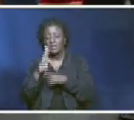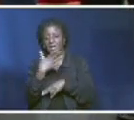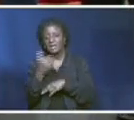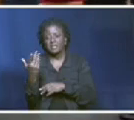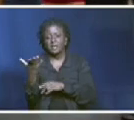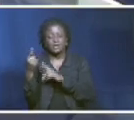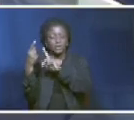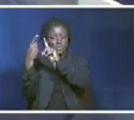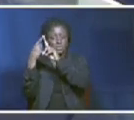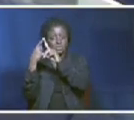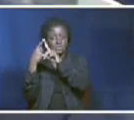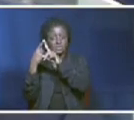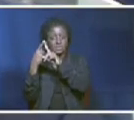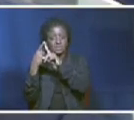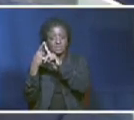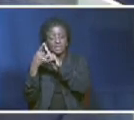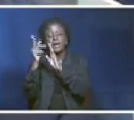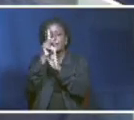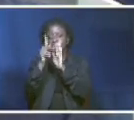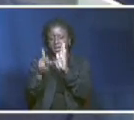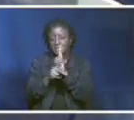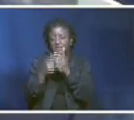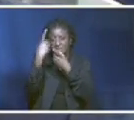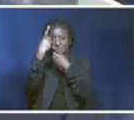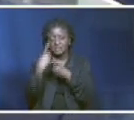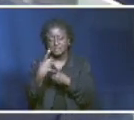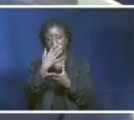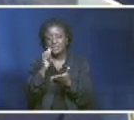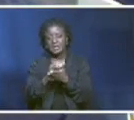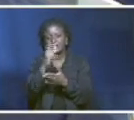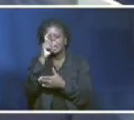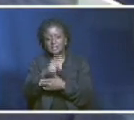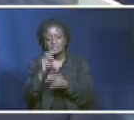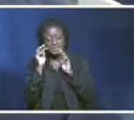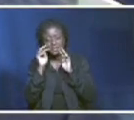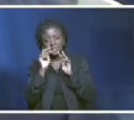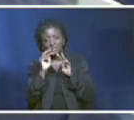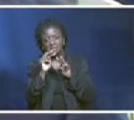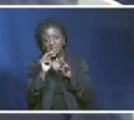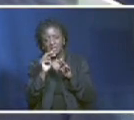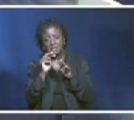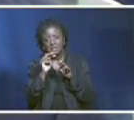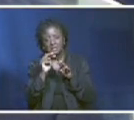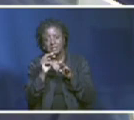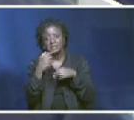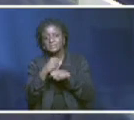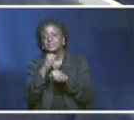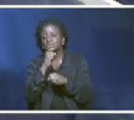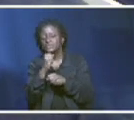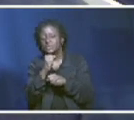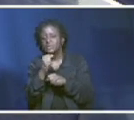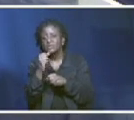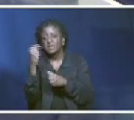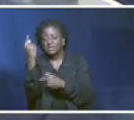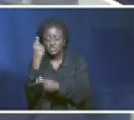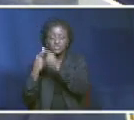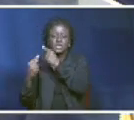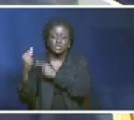tenure. Definitely policy decisions that need to be looked upon in order to ensure that generational wealth and ensure